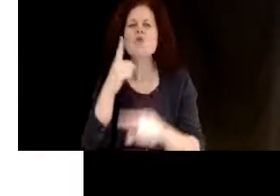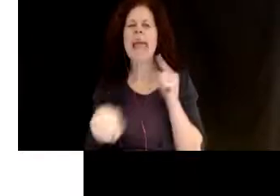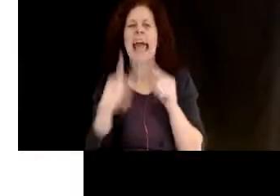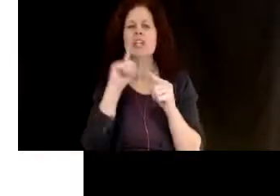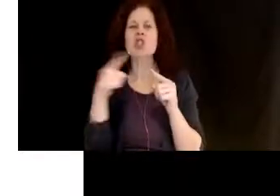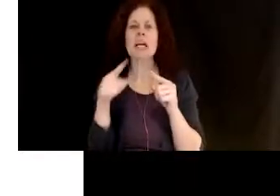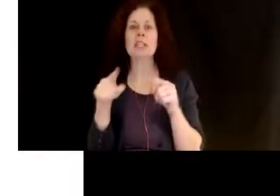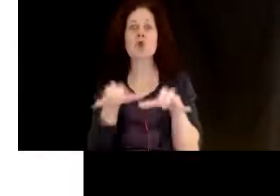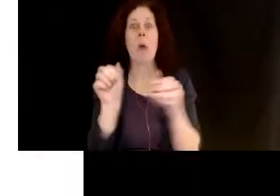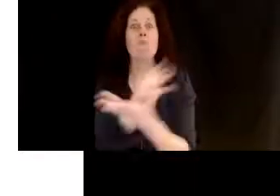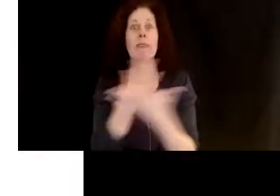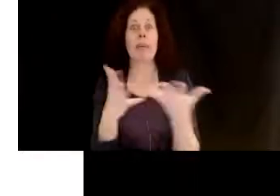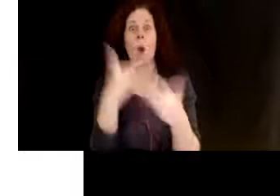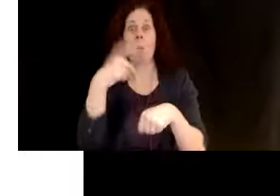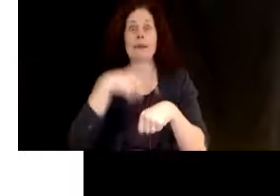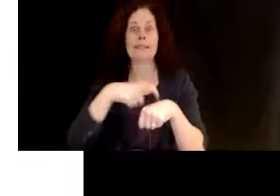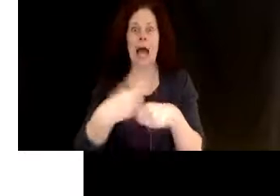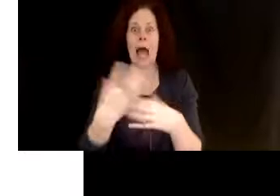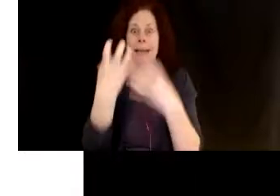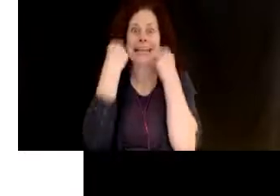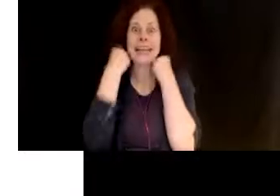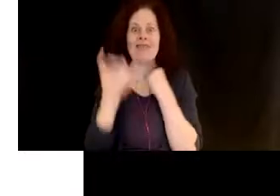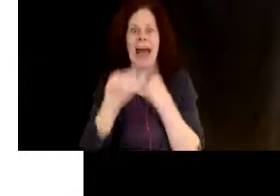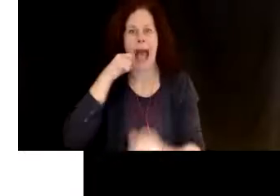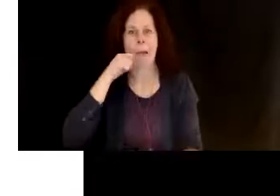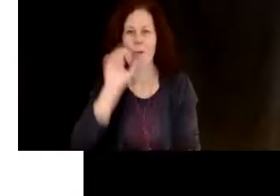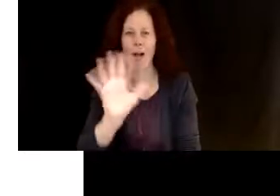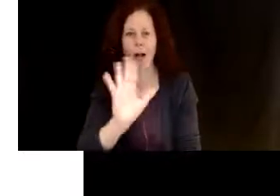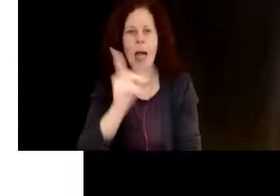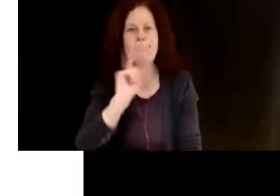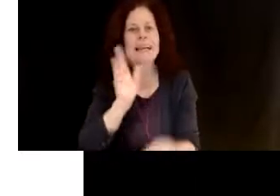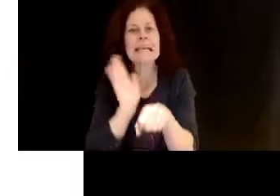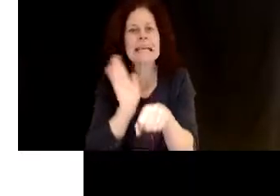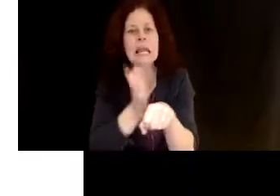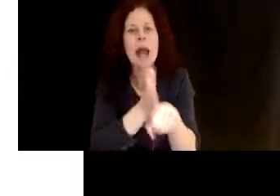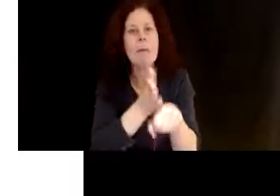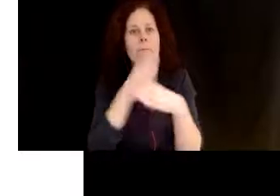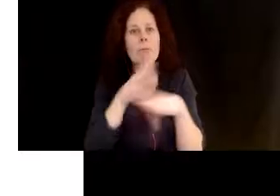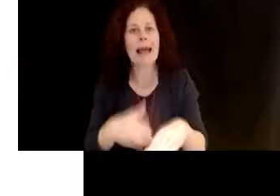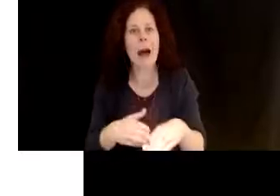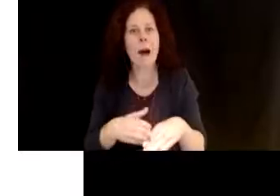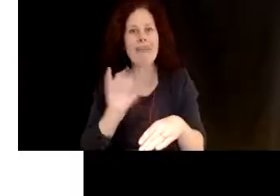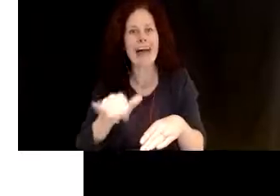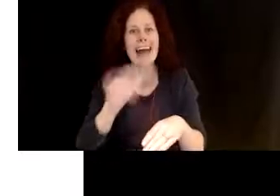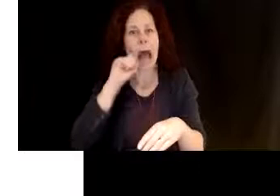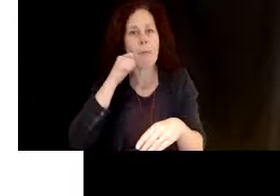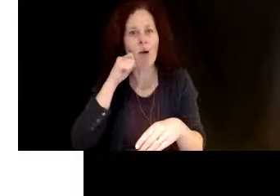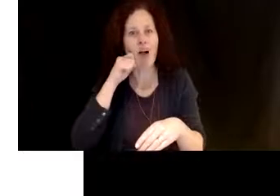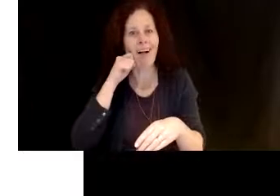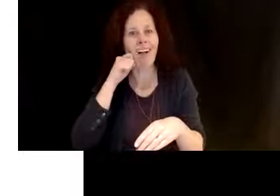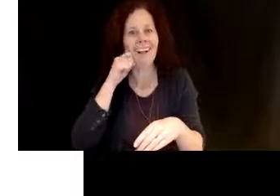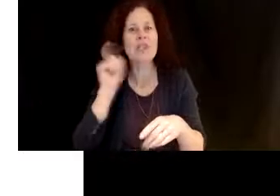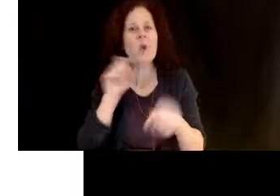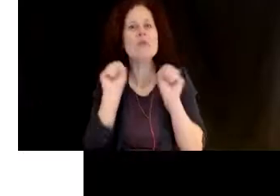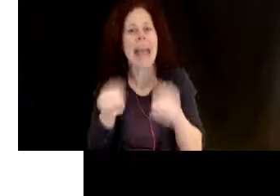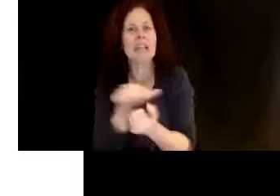time. Taking it in manageable pieces is reasonable for everyone, right? And it goes back to the concept